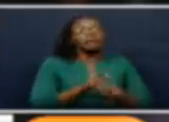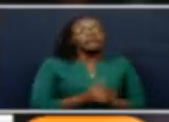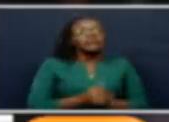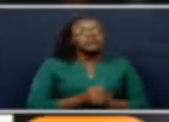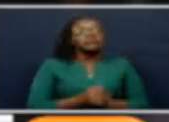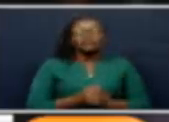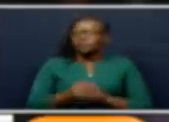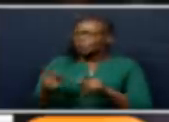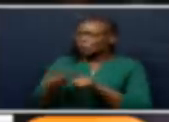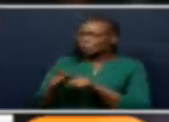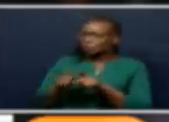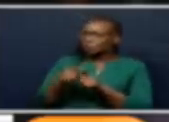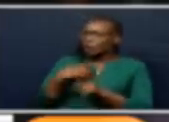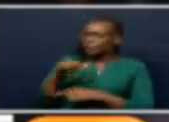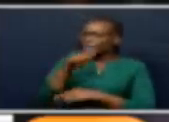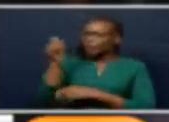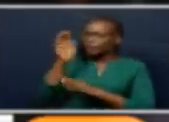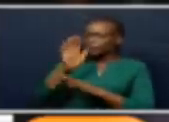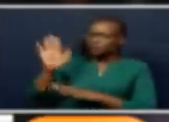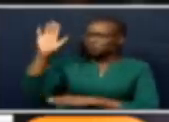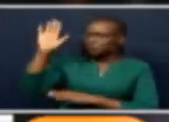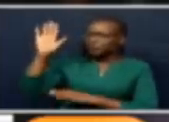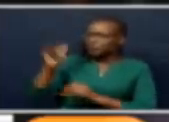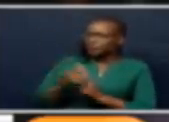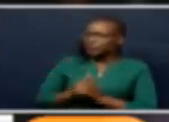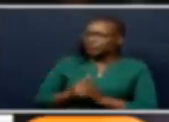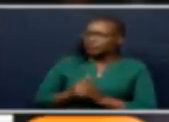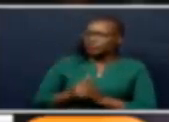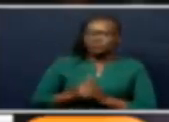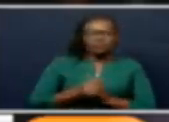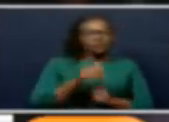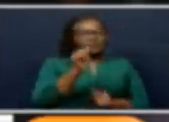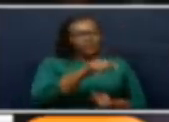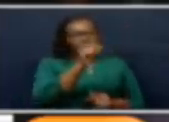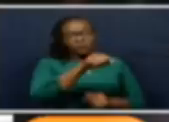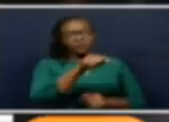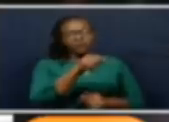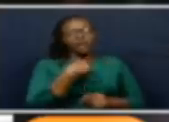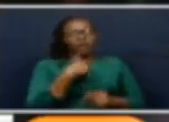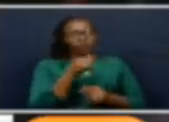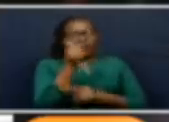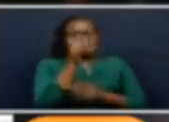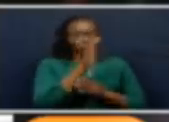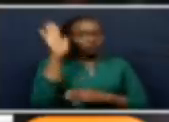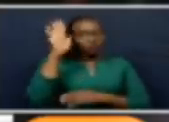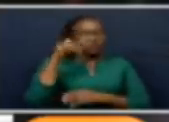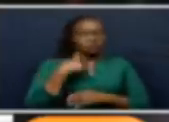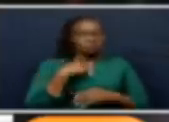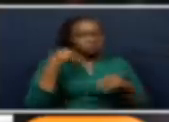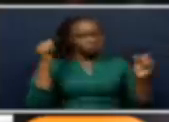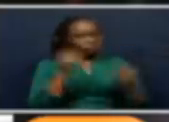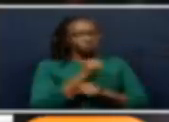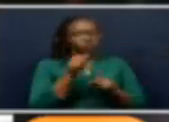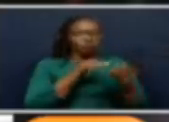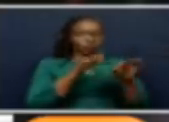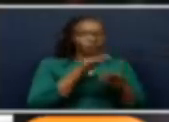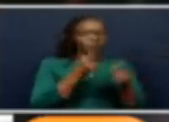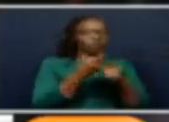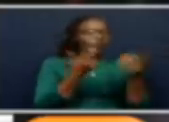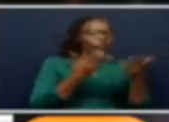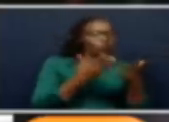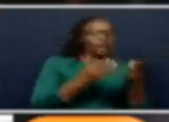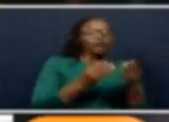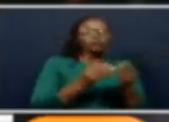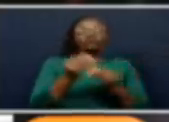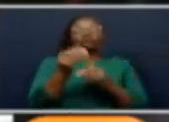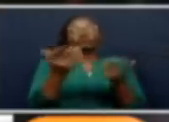Yeah. Yeah, there was another swearing in, of which you cannot be able to explain where it emanated and where it was going, yes. Because